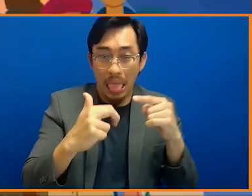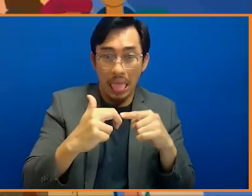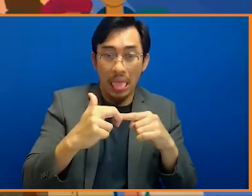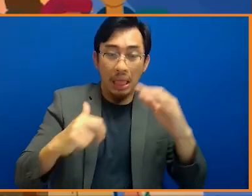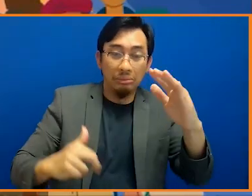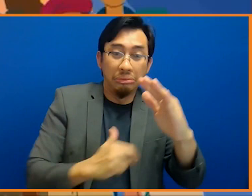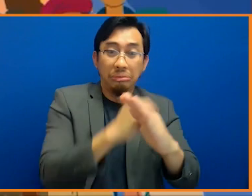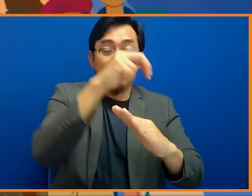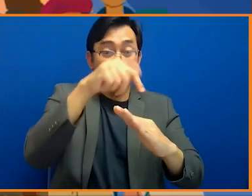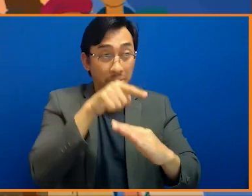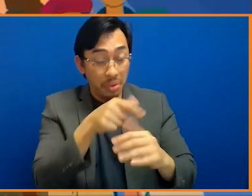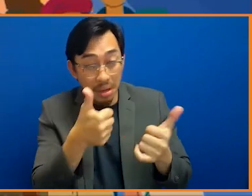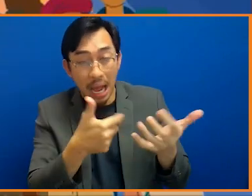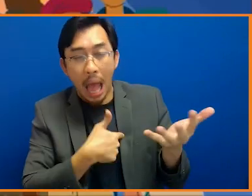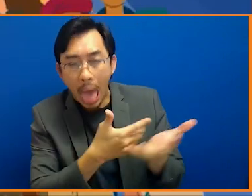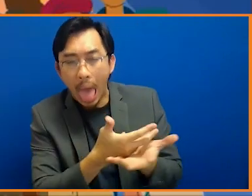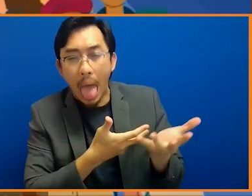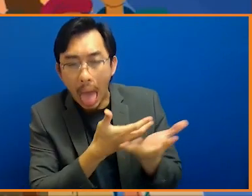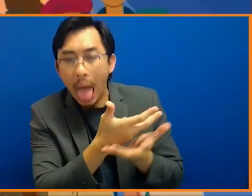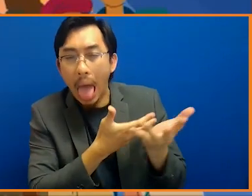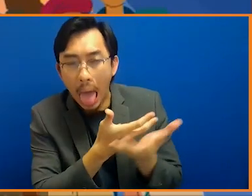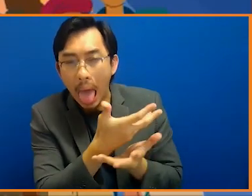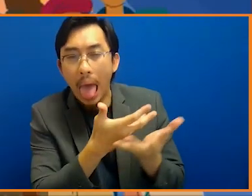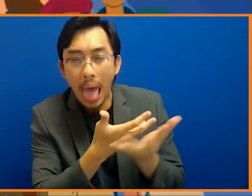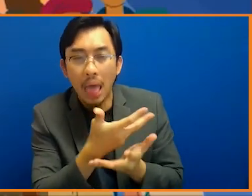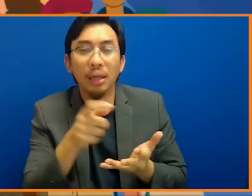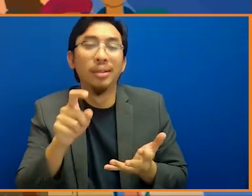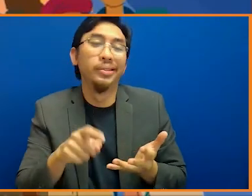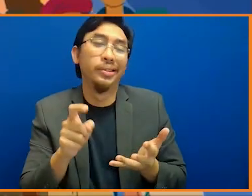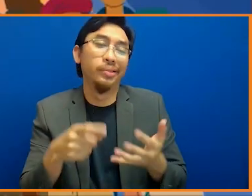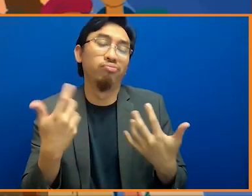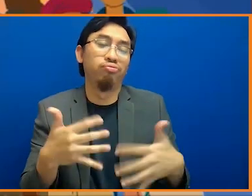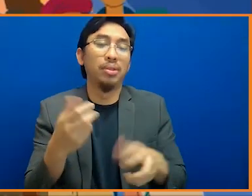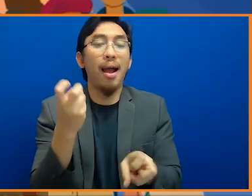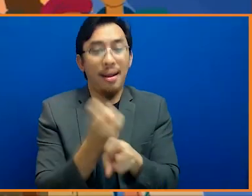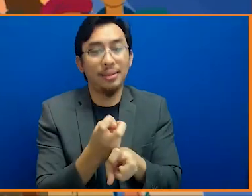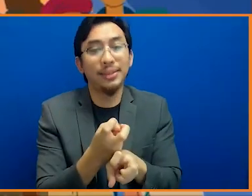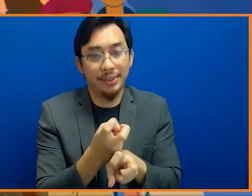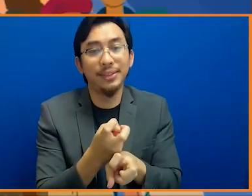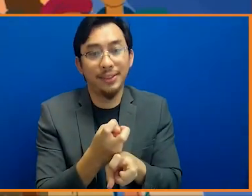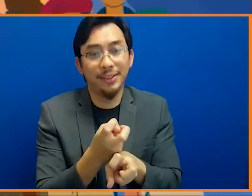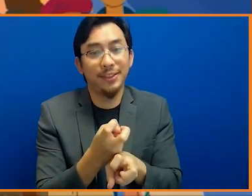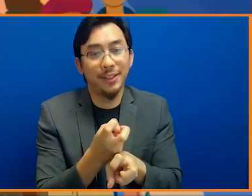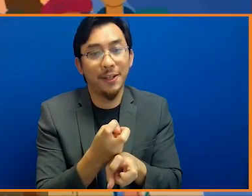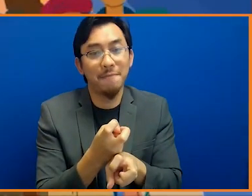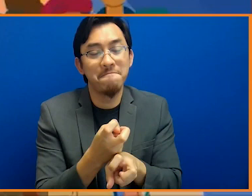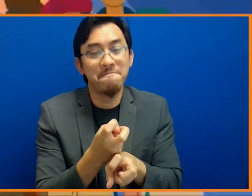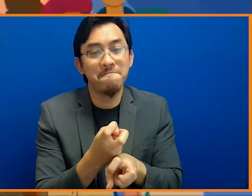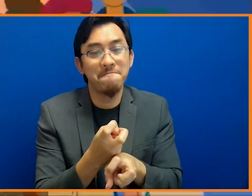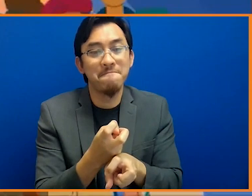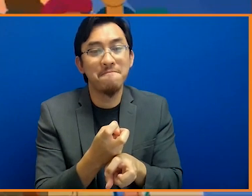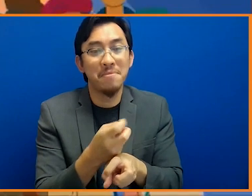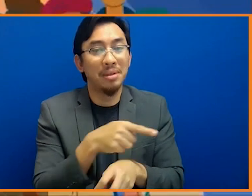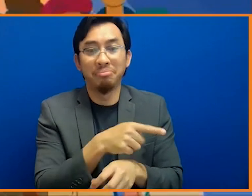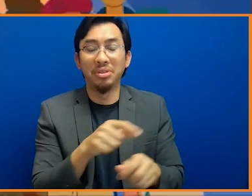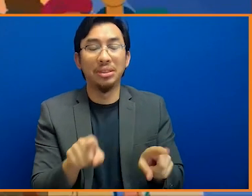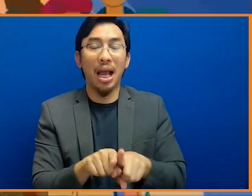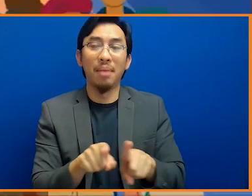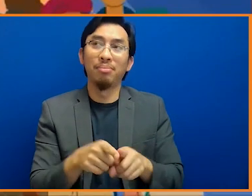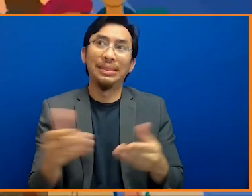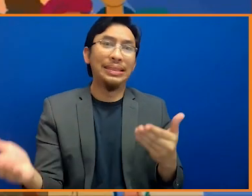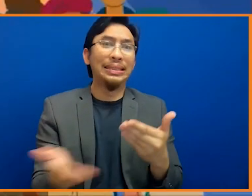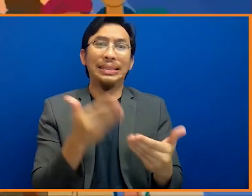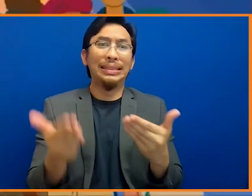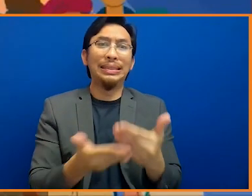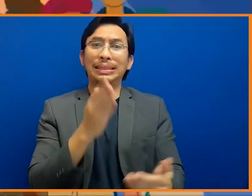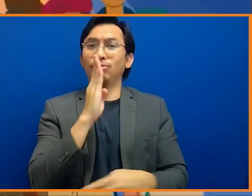shop. So that's yeah, but your idea is good. So, but believe me, it's not